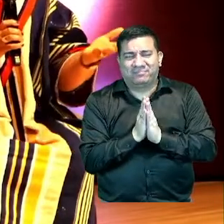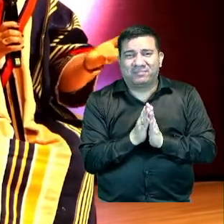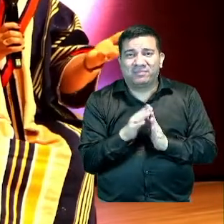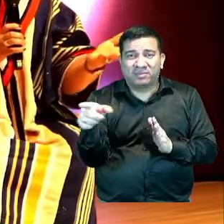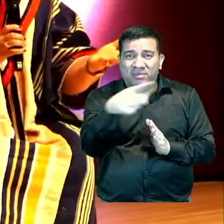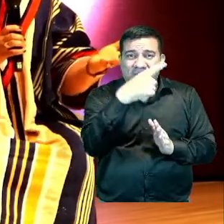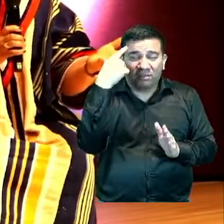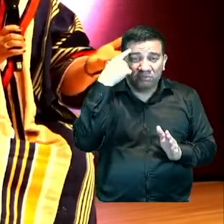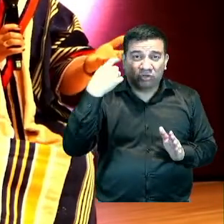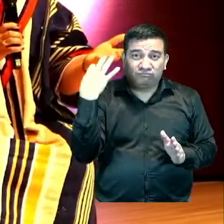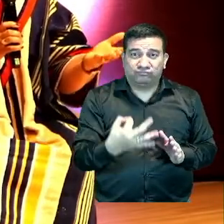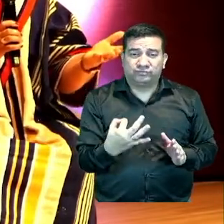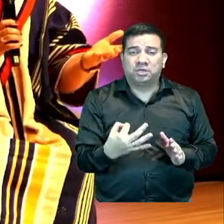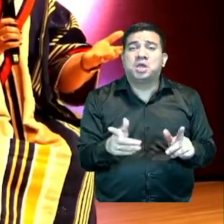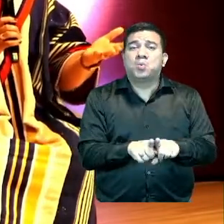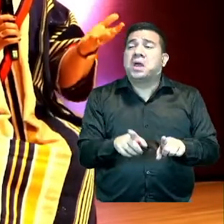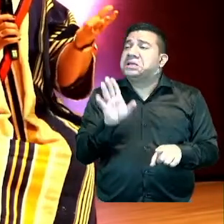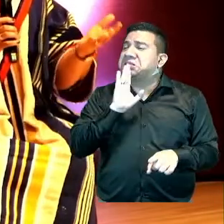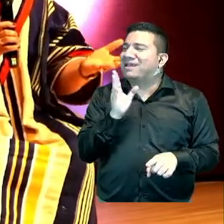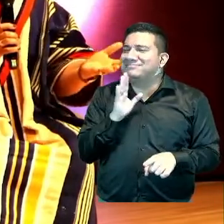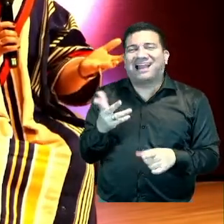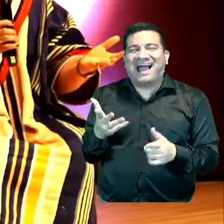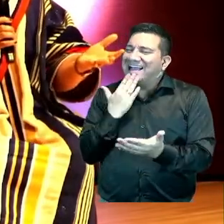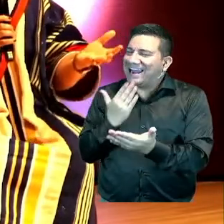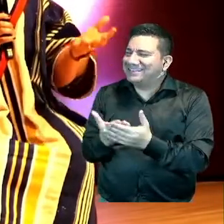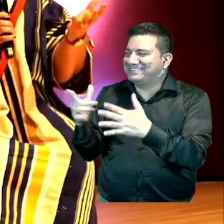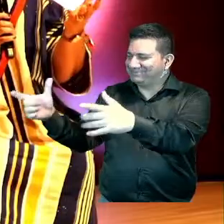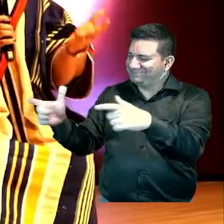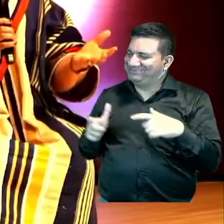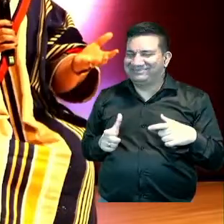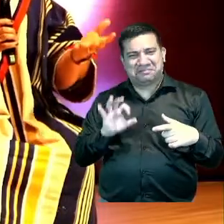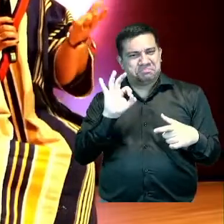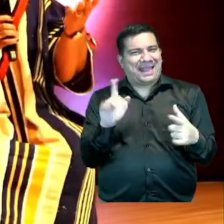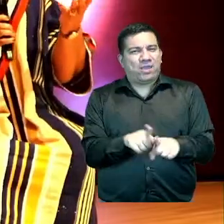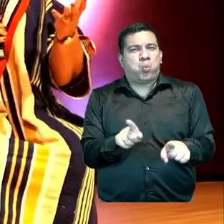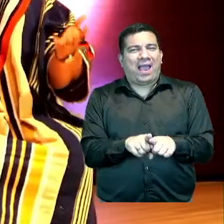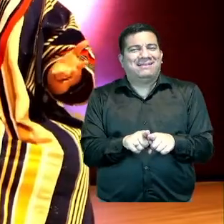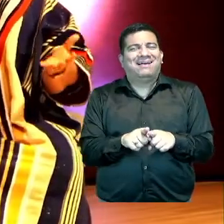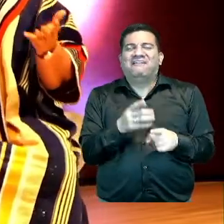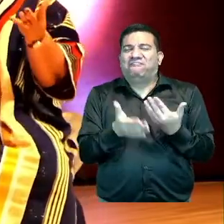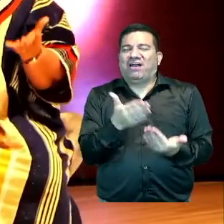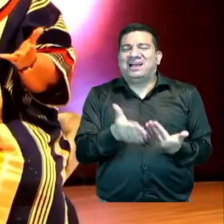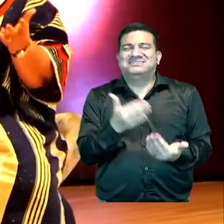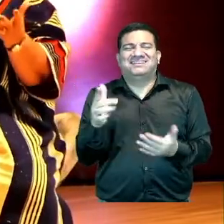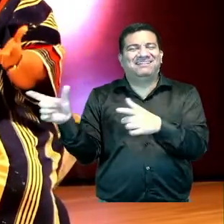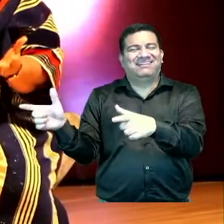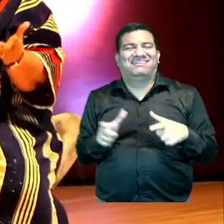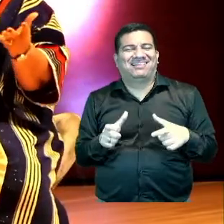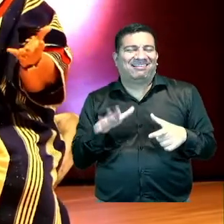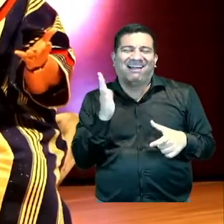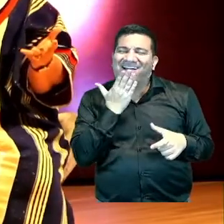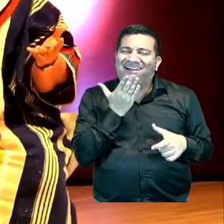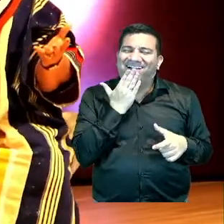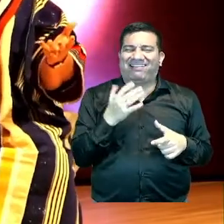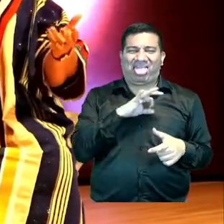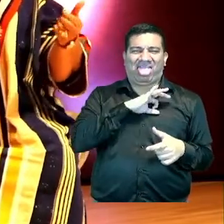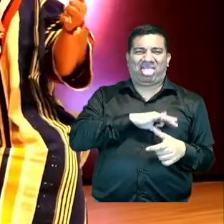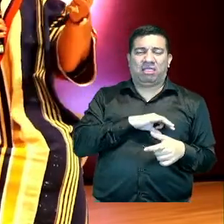silver platter. No one will give African women and women of Afro